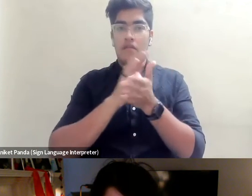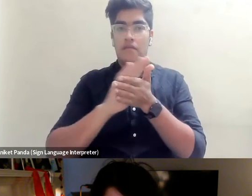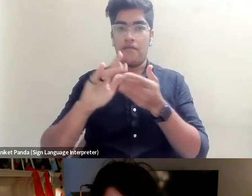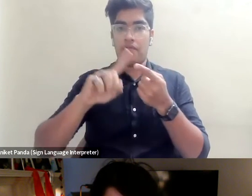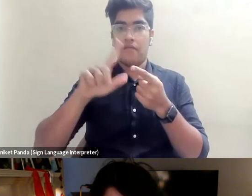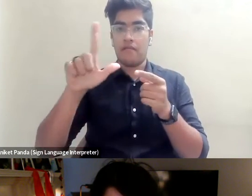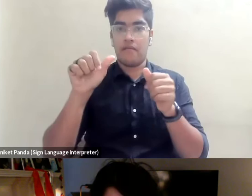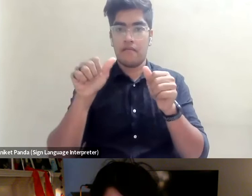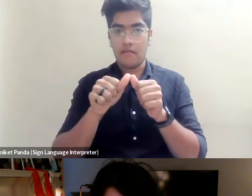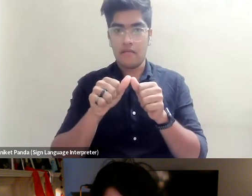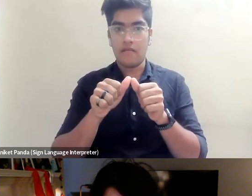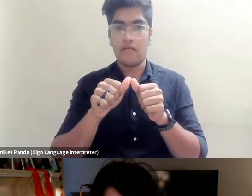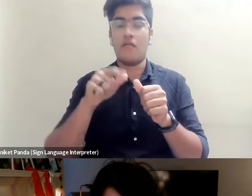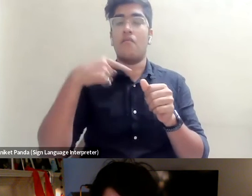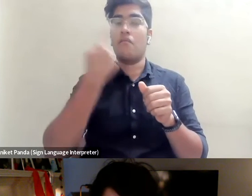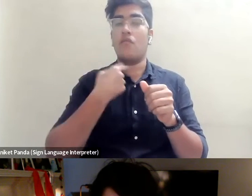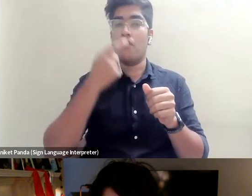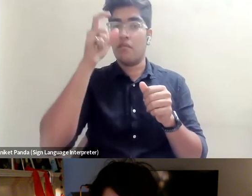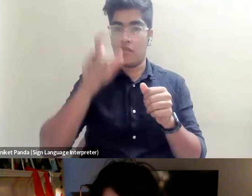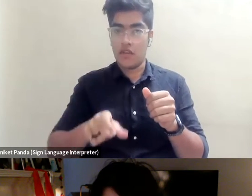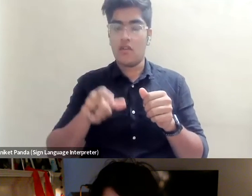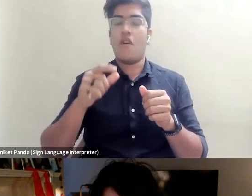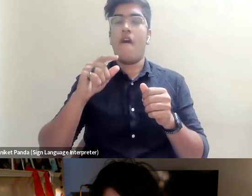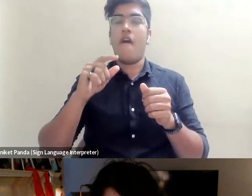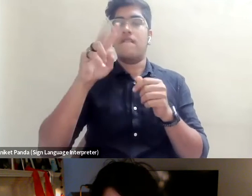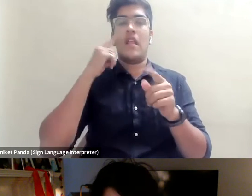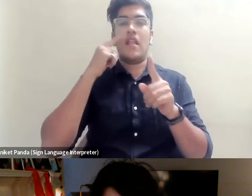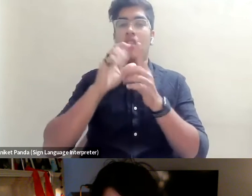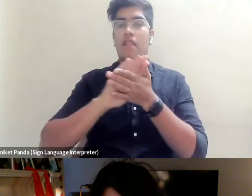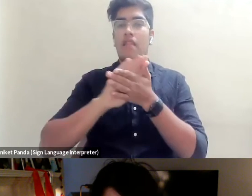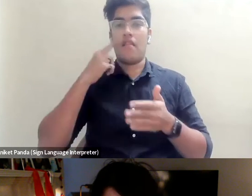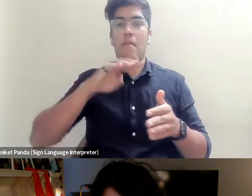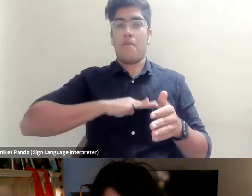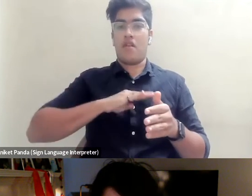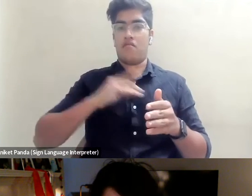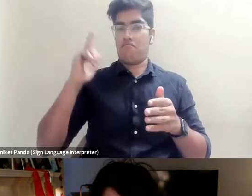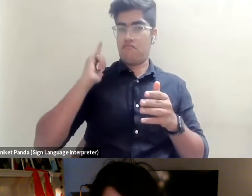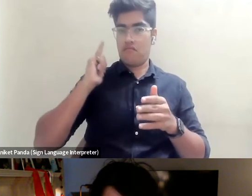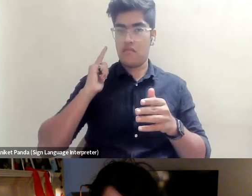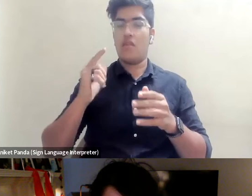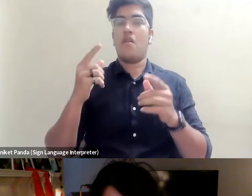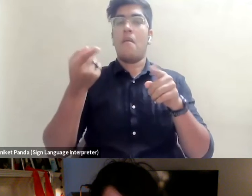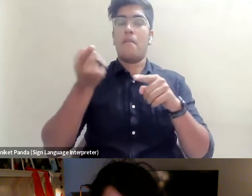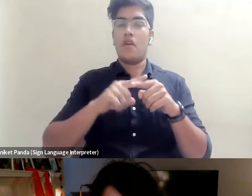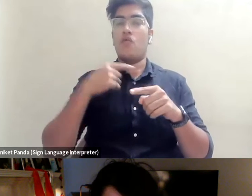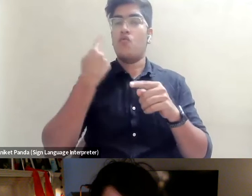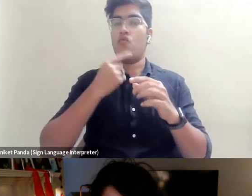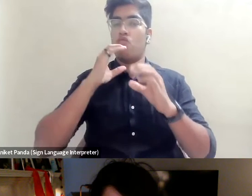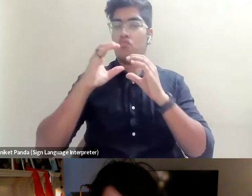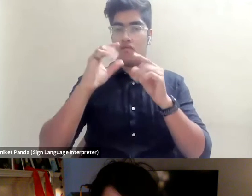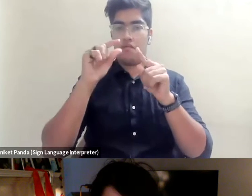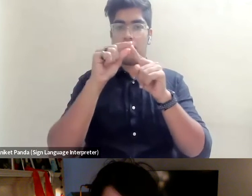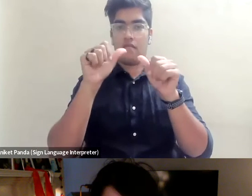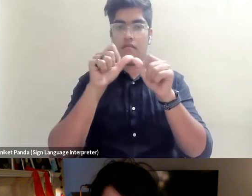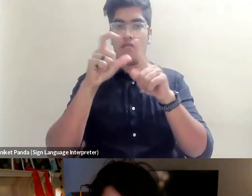who's a senior resident fellow and leads the Vidhi Maharashtra, who will be speaking with Padmini Baruah, who's a Samvidhaan fellow. As some of you